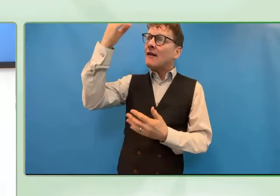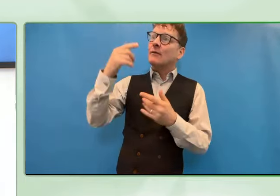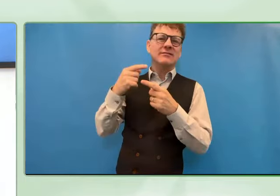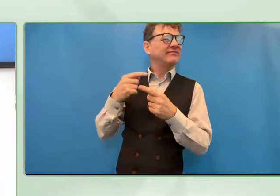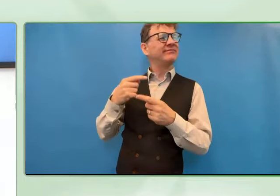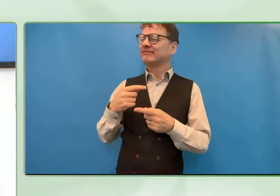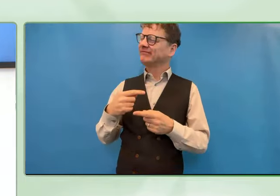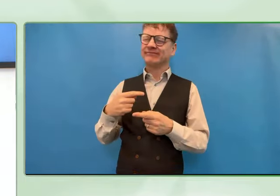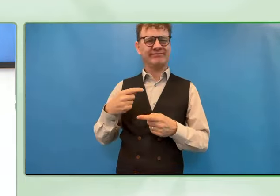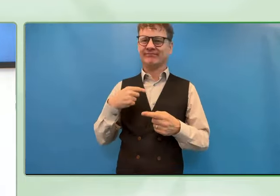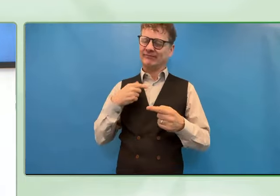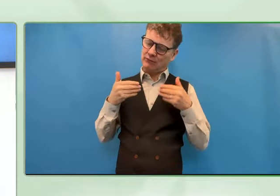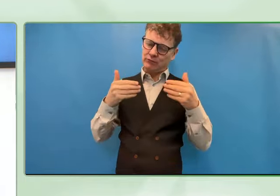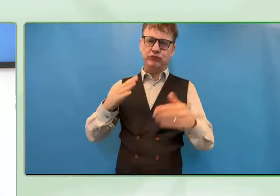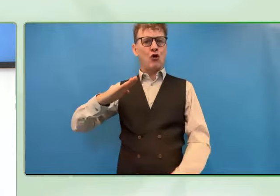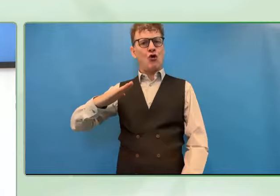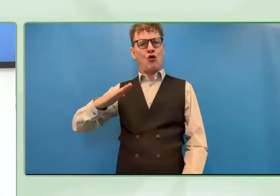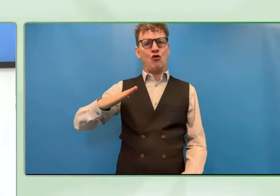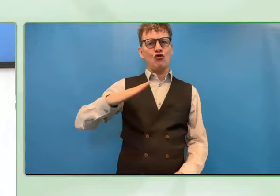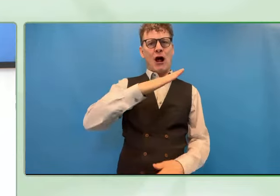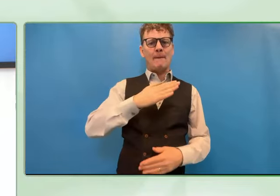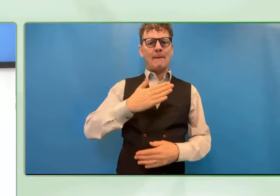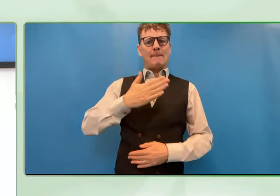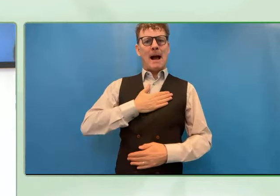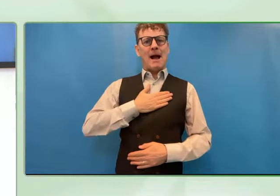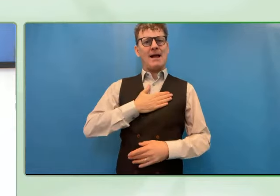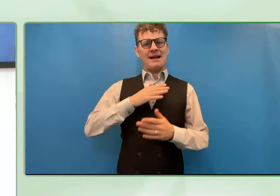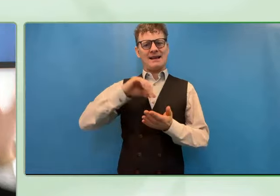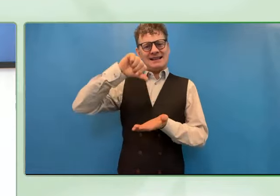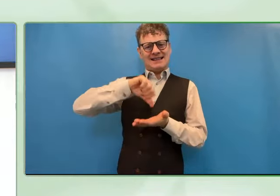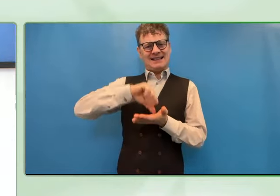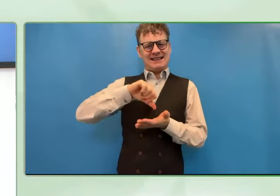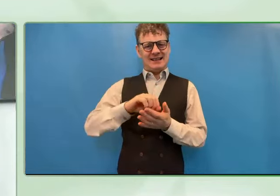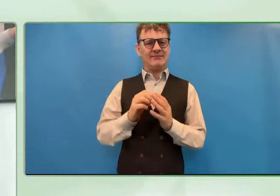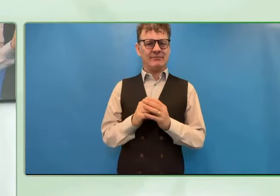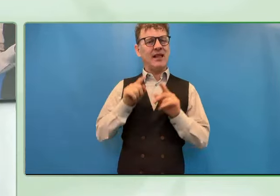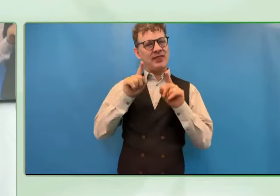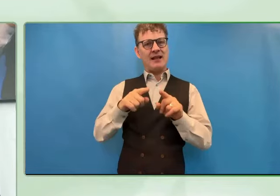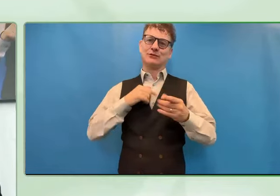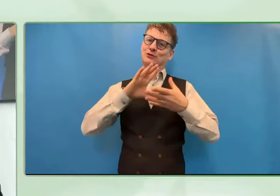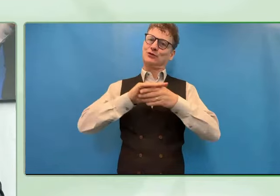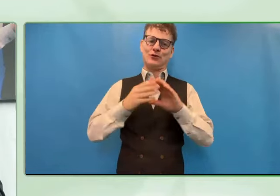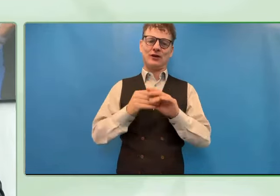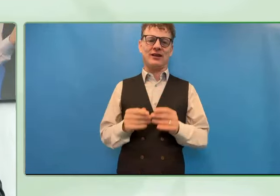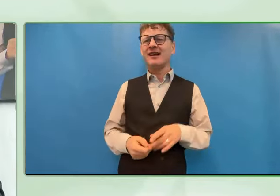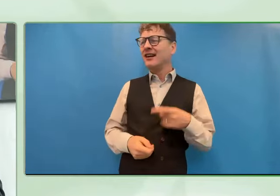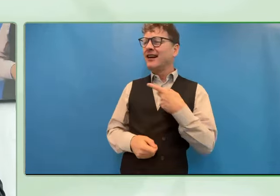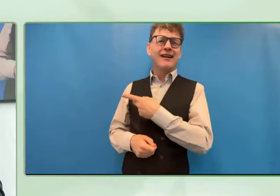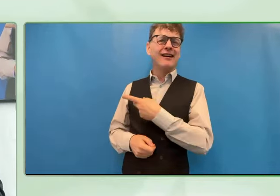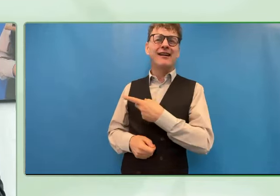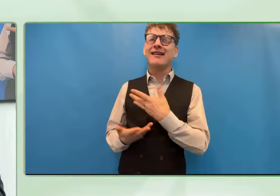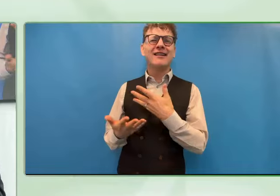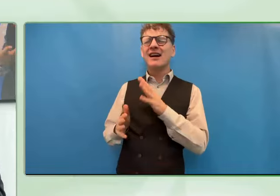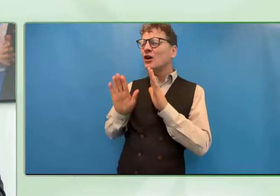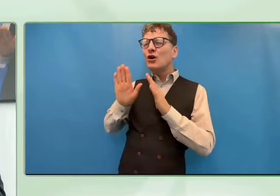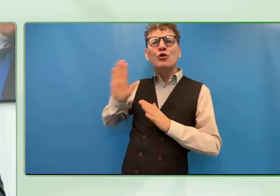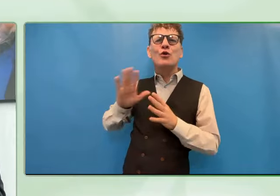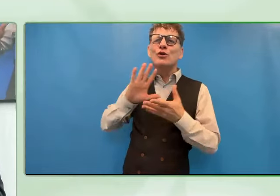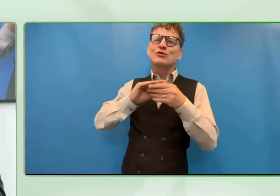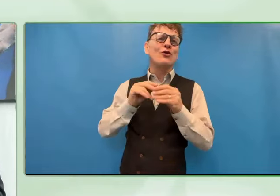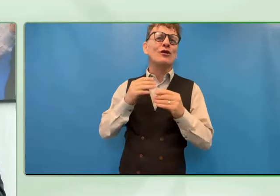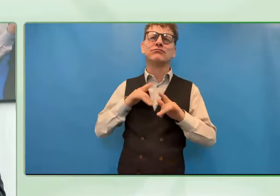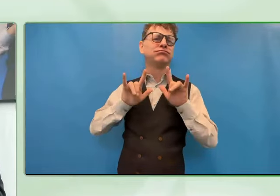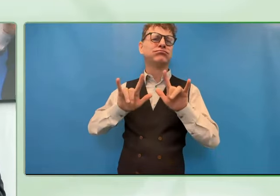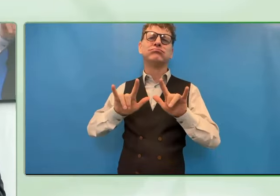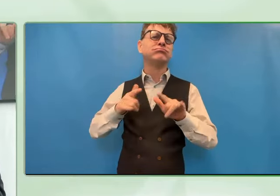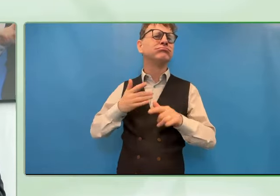that is where we started approaching different locations to make them accessible. So that's the story. Dude, there's so much I love about your story. I first of all love the fact